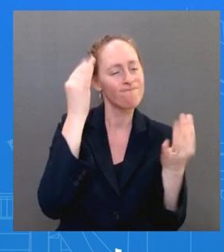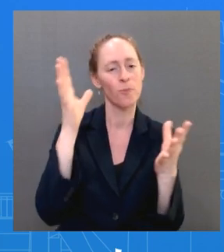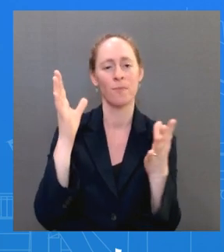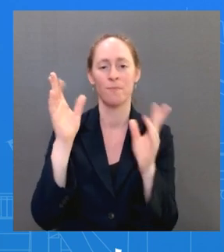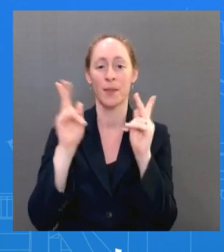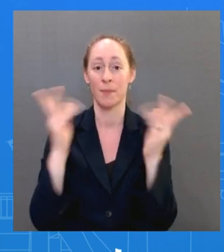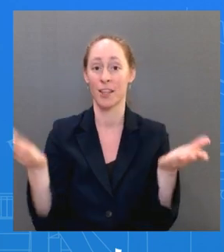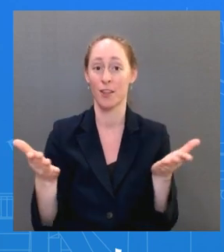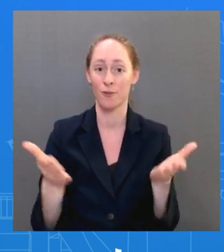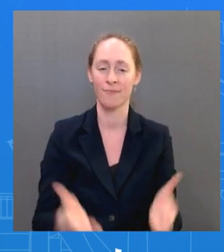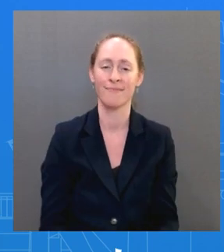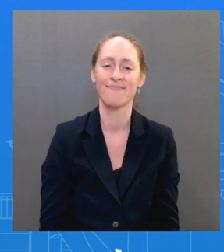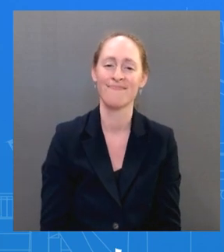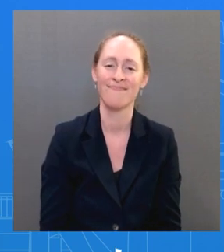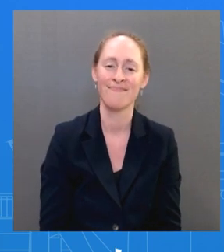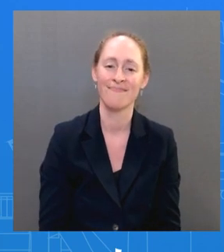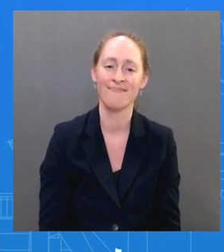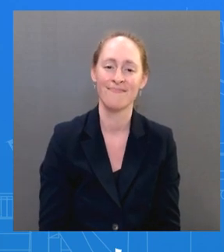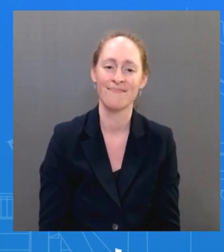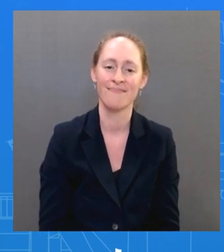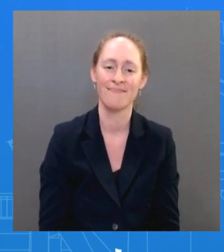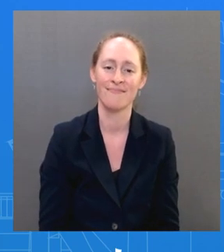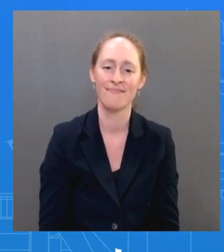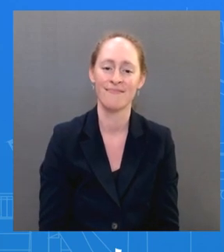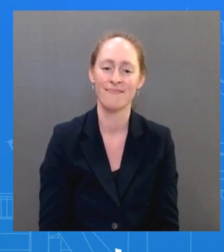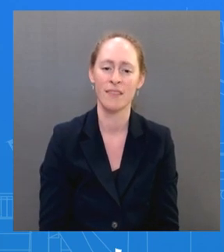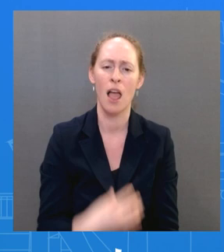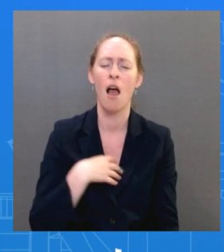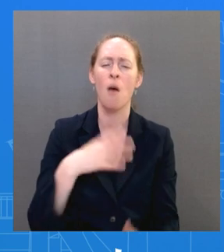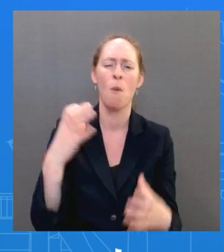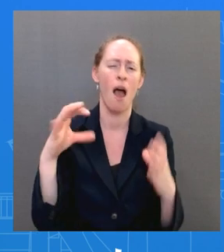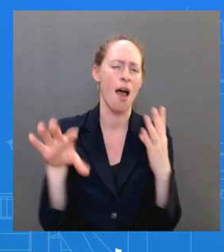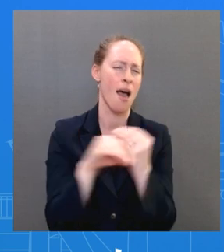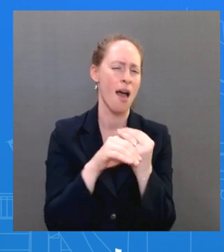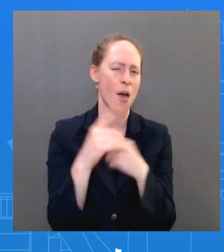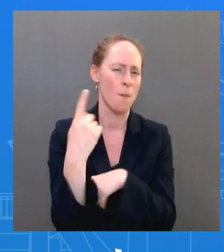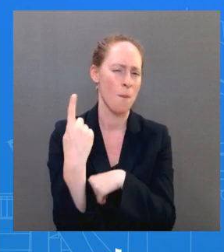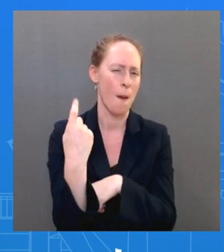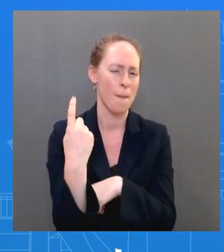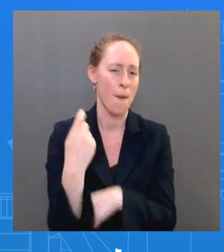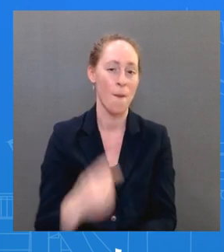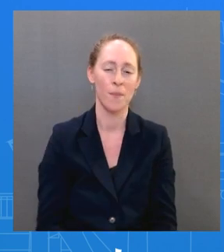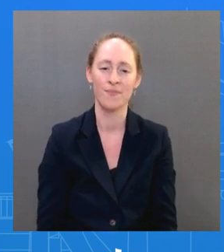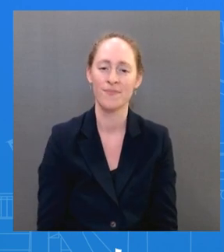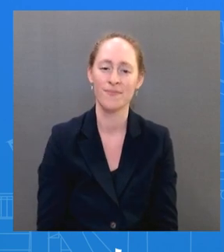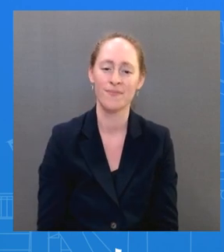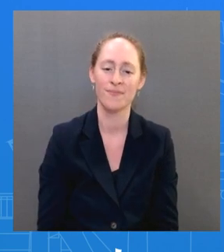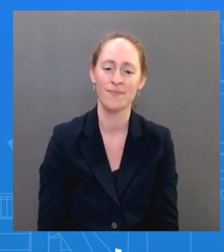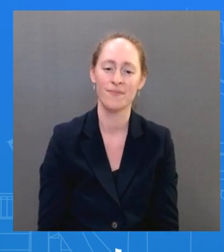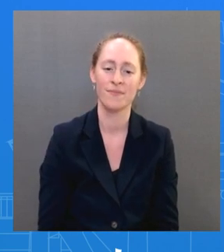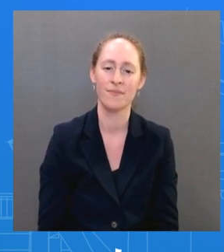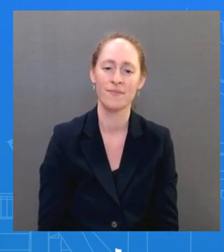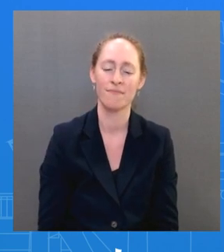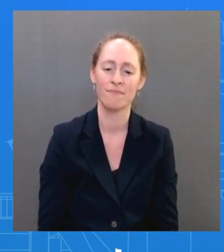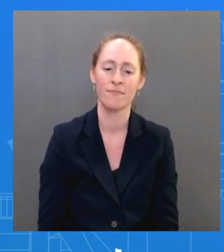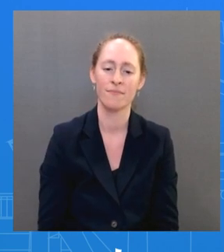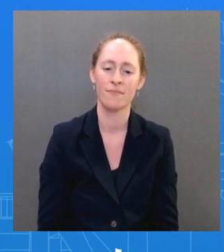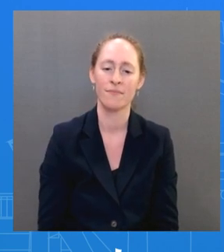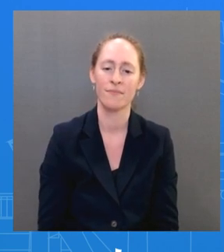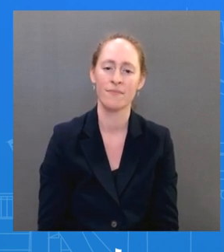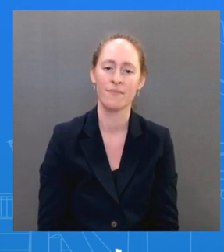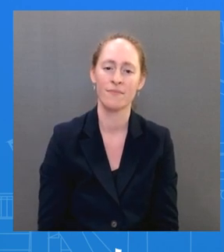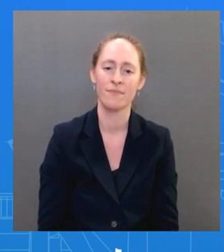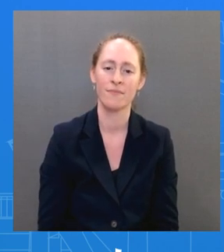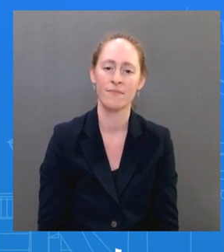exactly as Karine said, we've heard nothing to that effect. But it's actually really, there's an broader important point, which is I